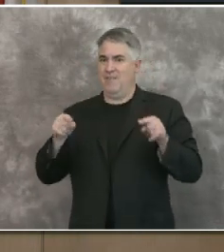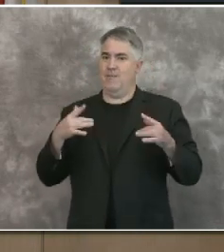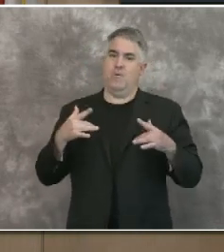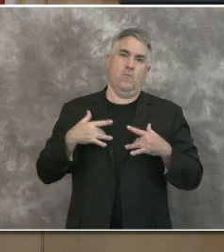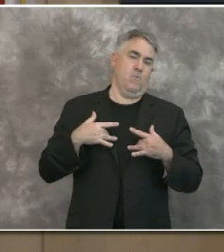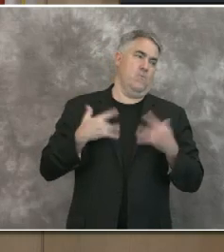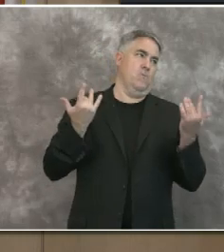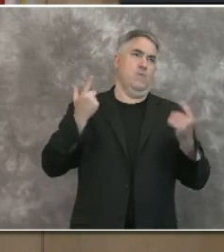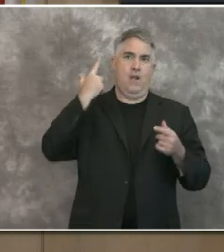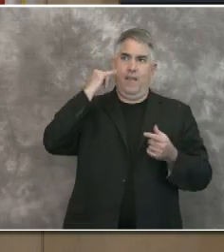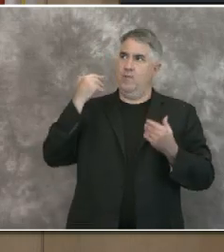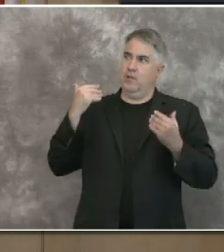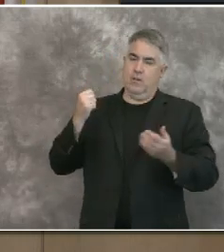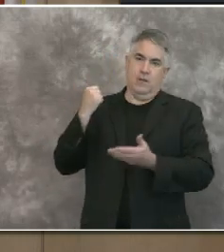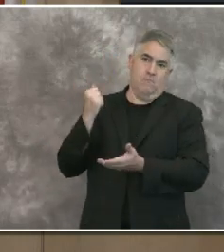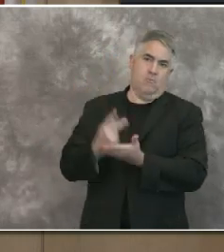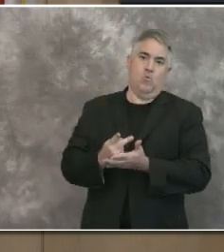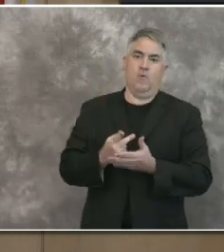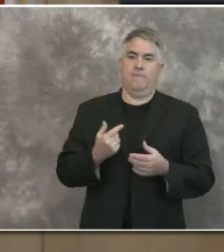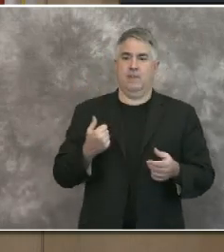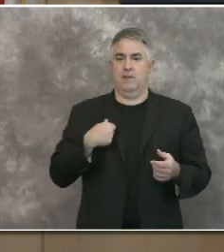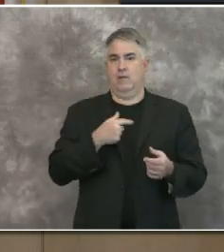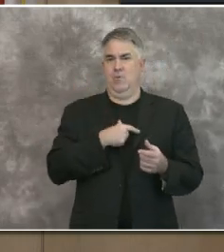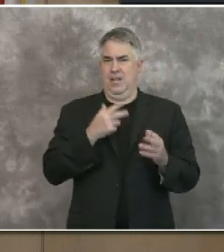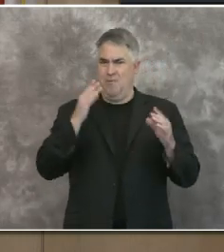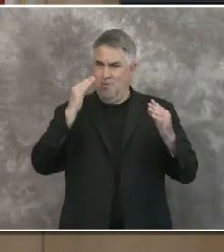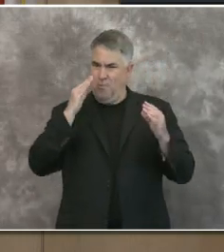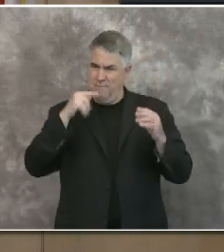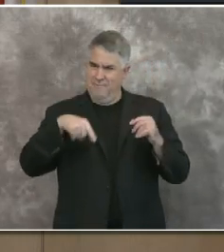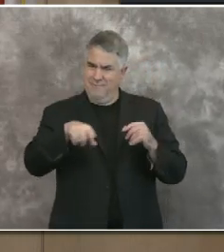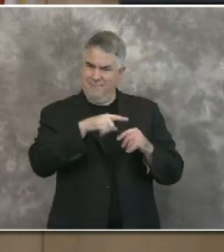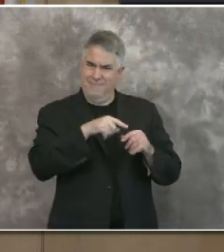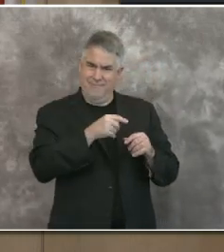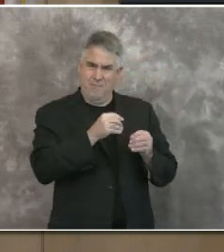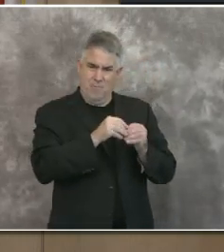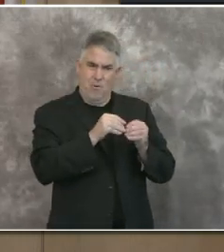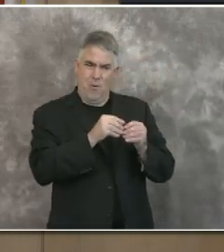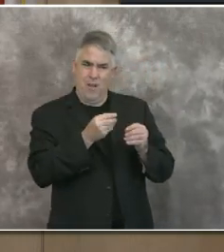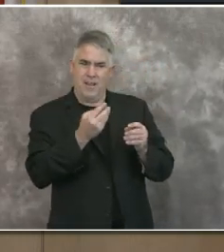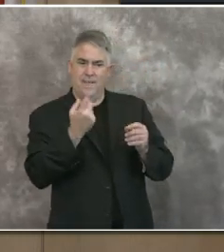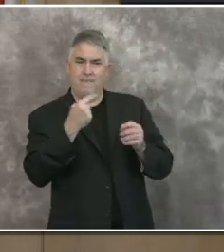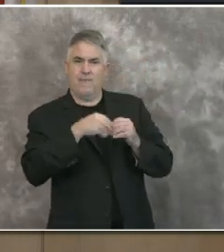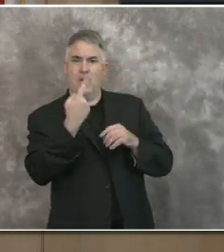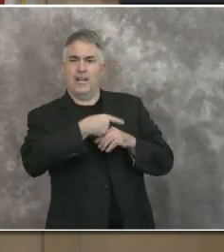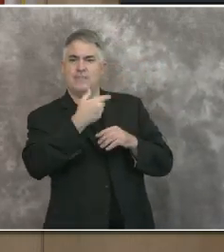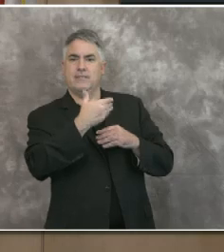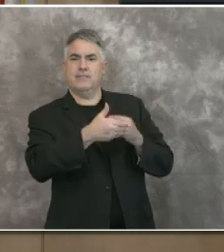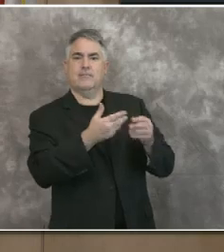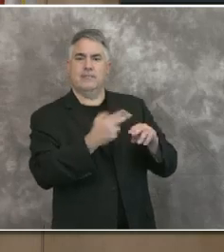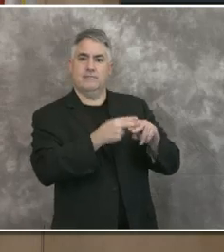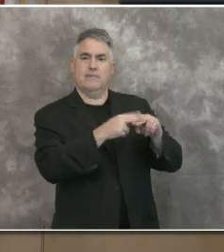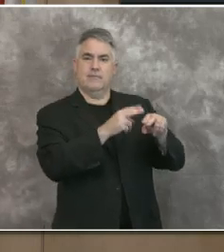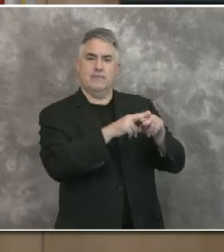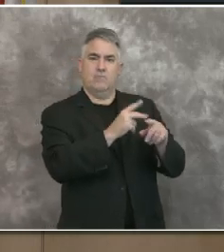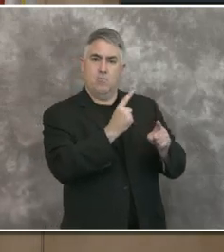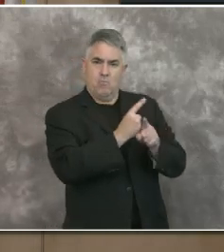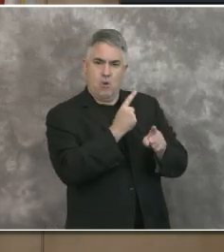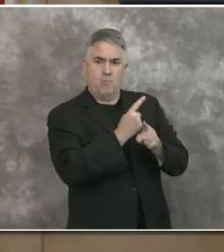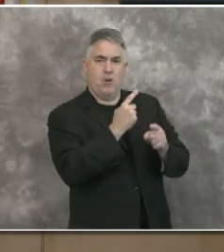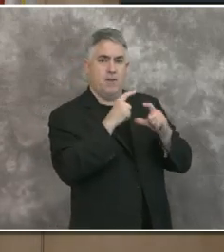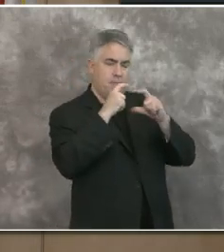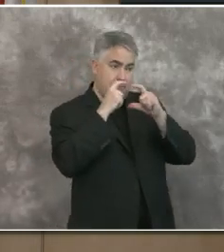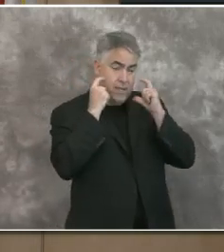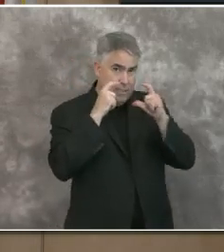California, and we hope people over the next few days will have a chance to go out with the proper mask coverings